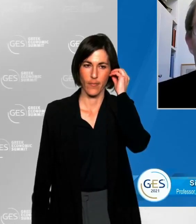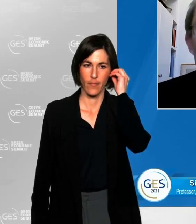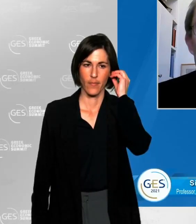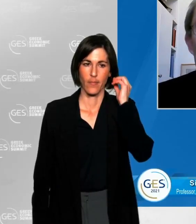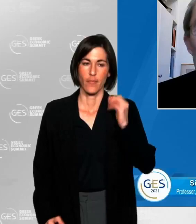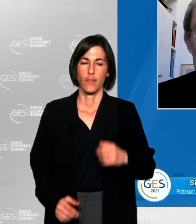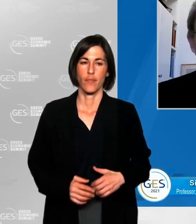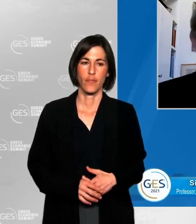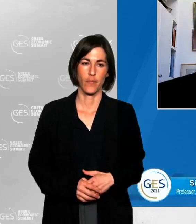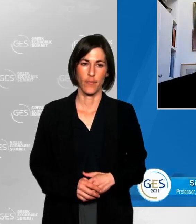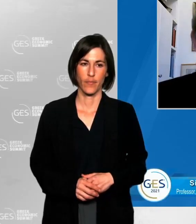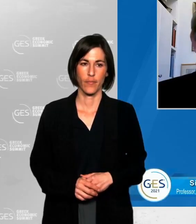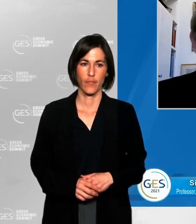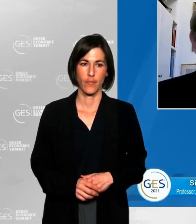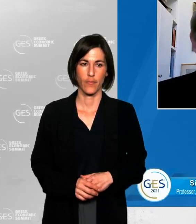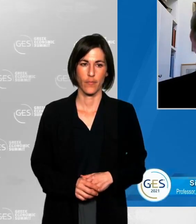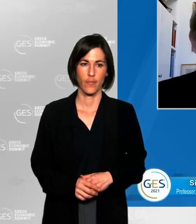it is the case that